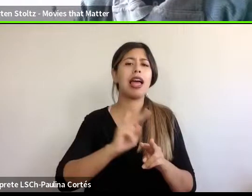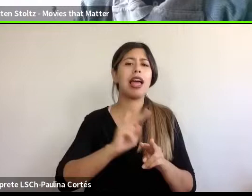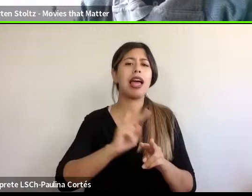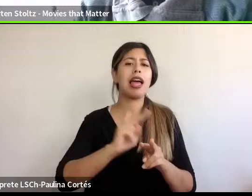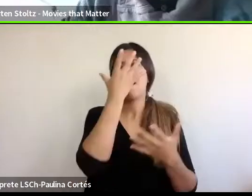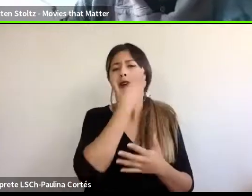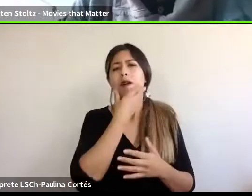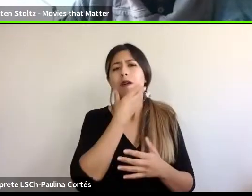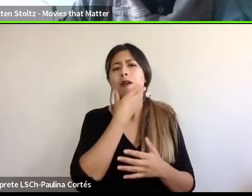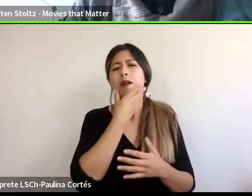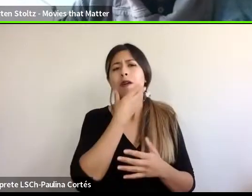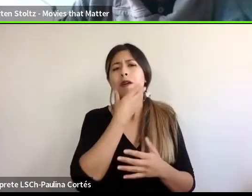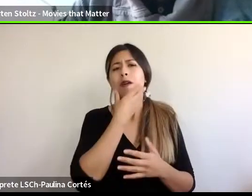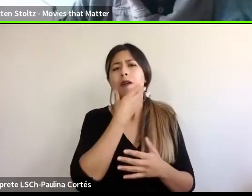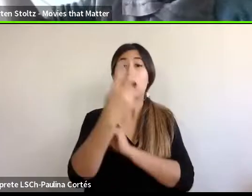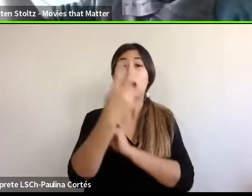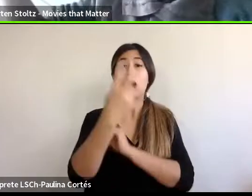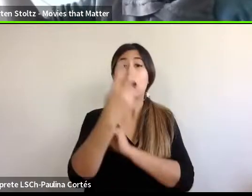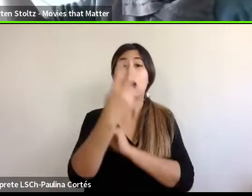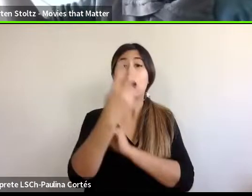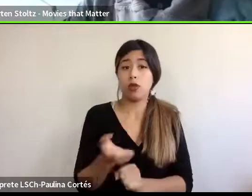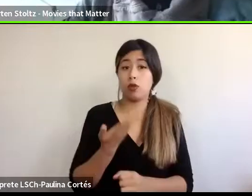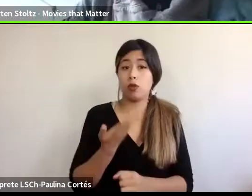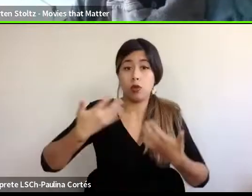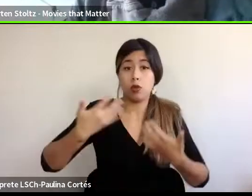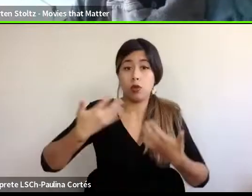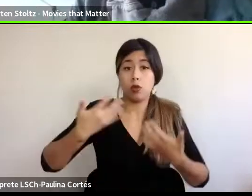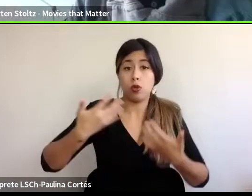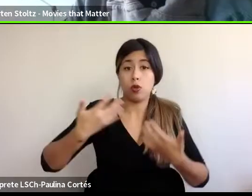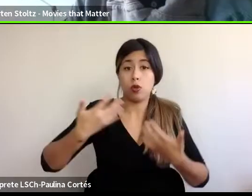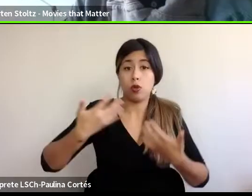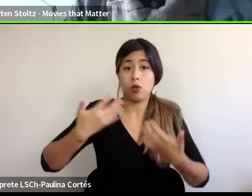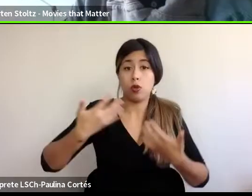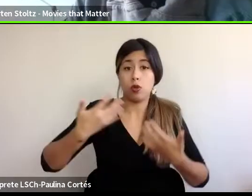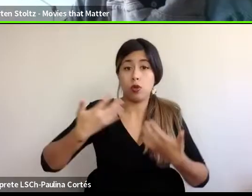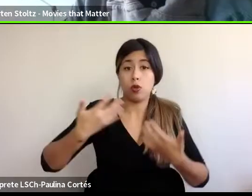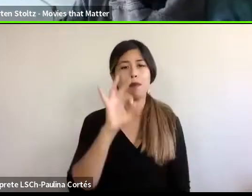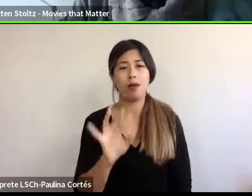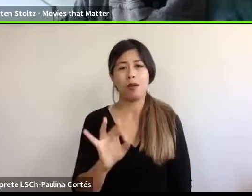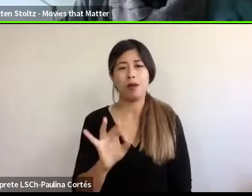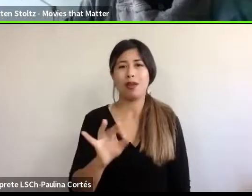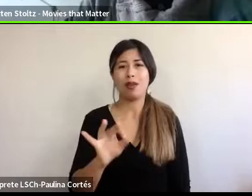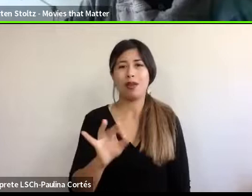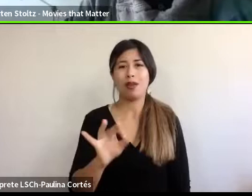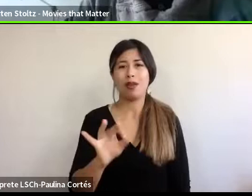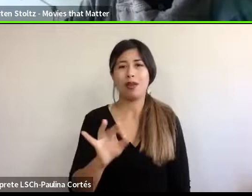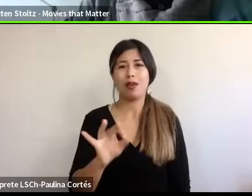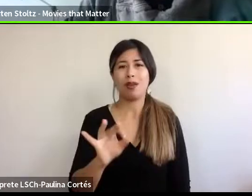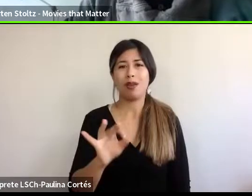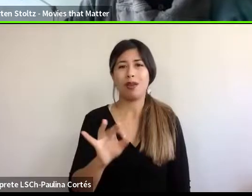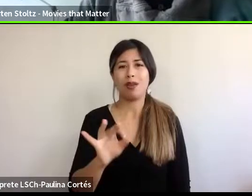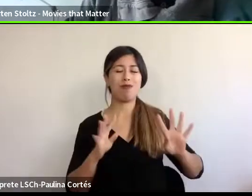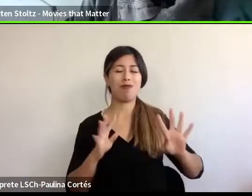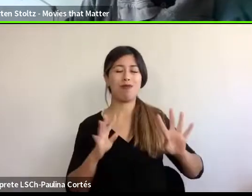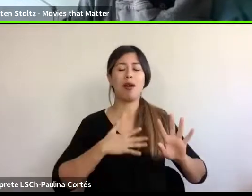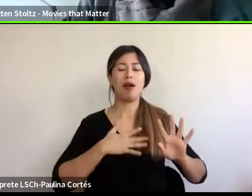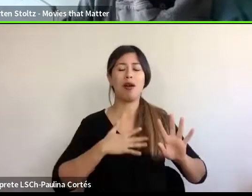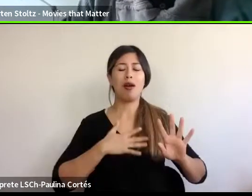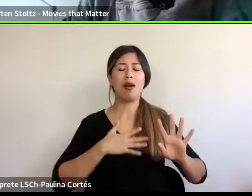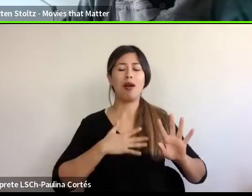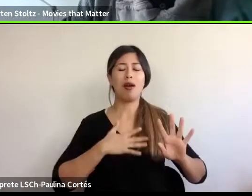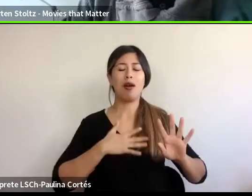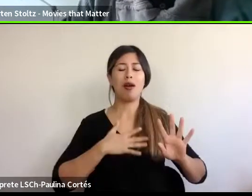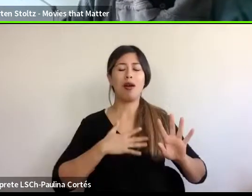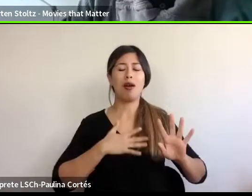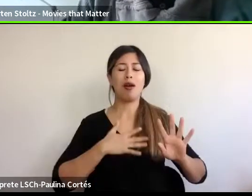hits. Amnesty International is still a strong partner. They're still one of our main partners, but there's not as much